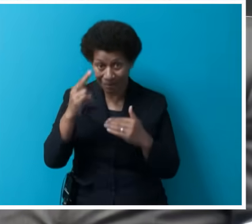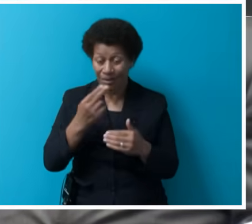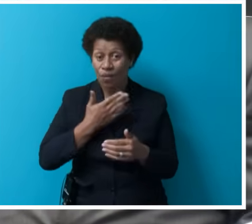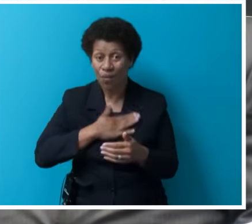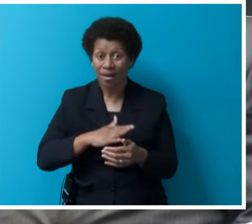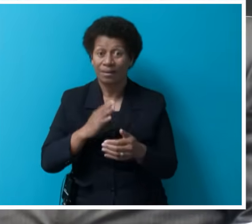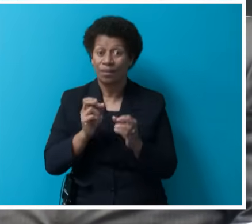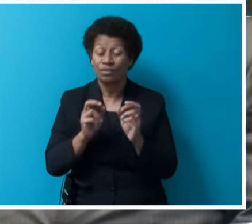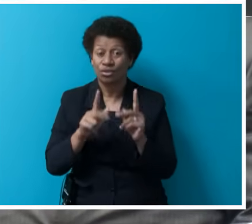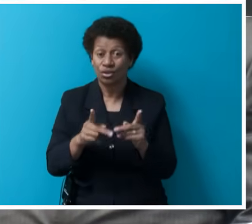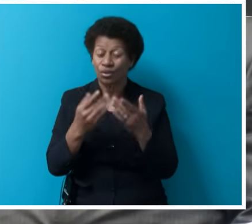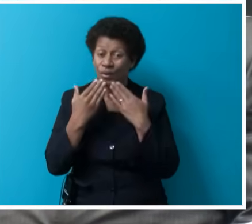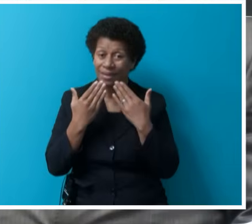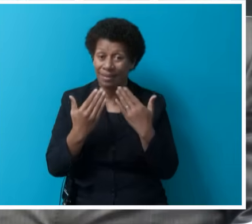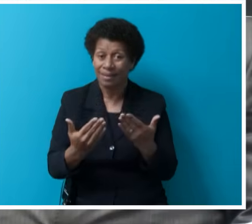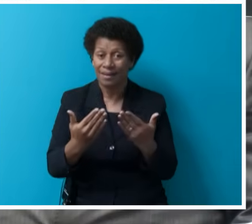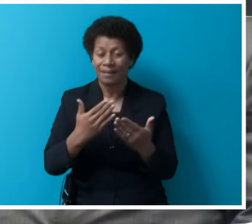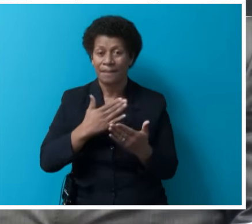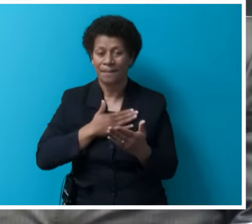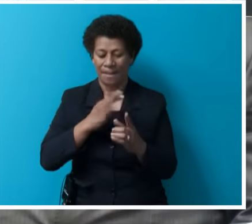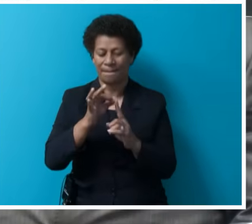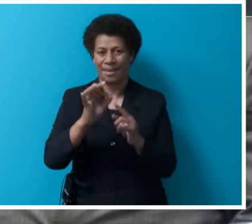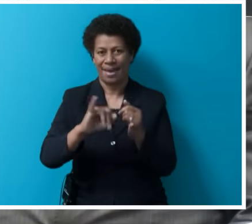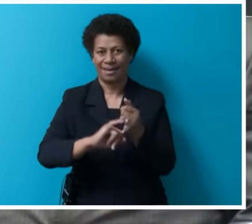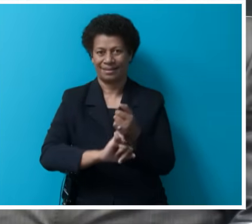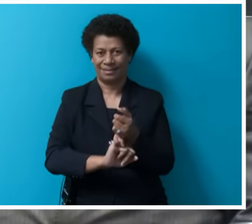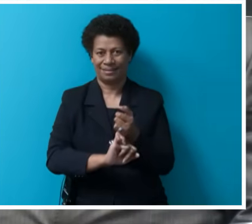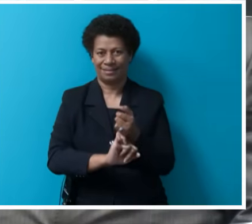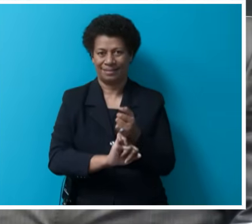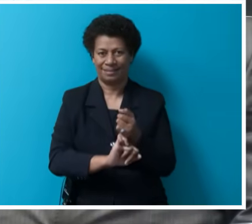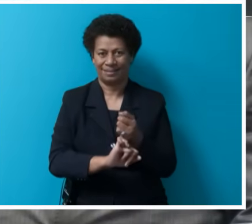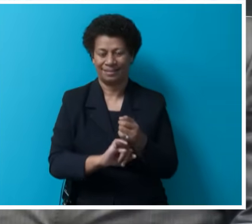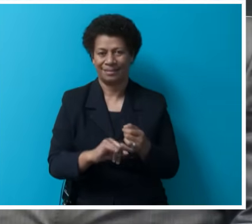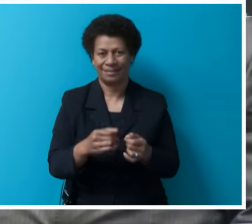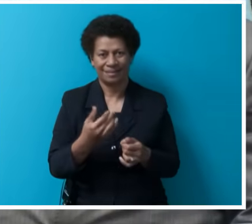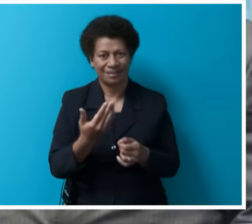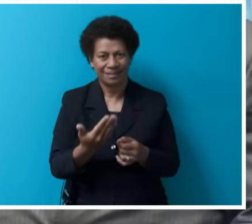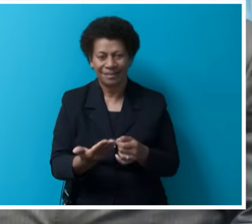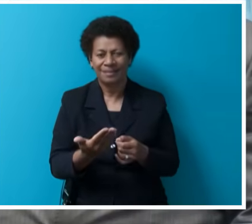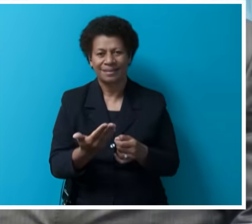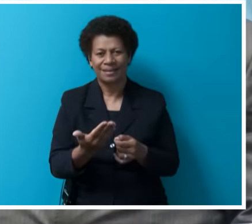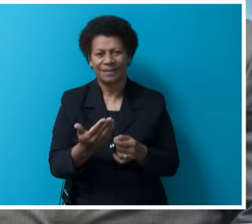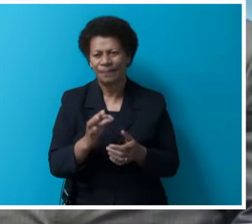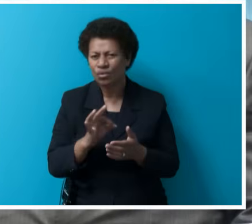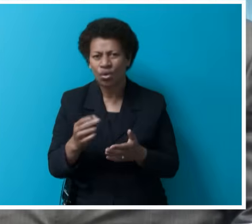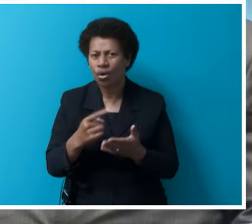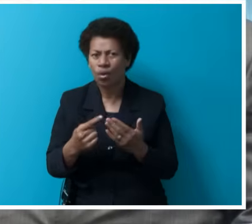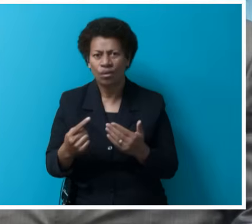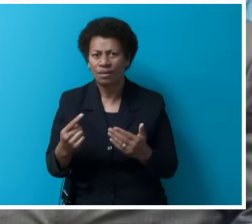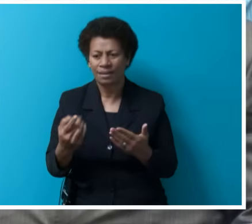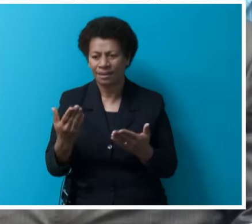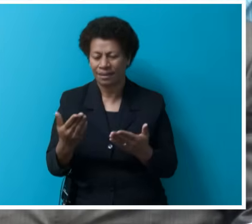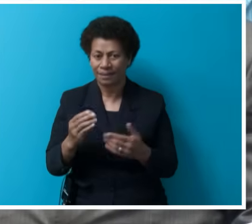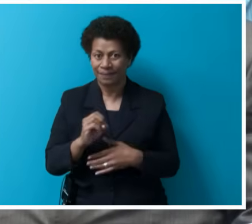He's not only a very fine and intelligent economist, but he's a very fine and